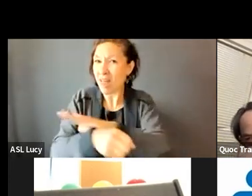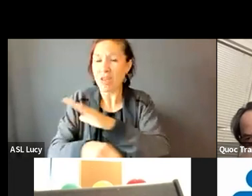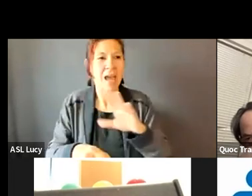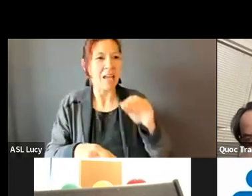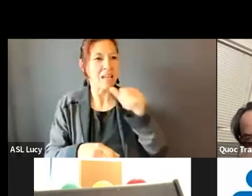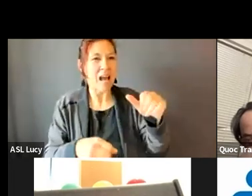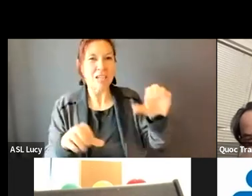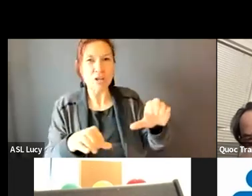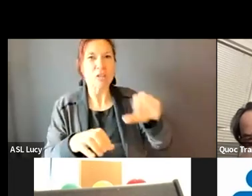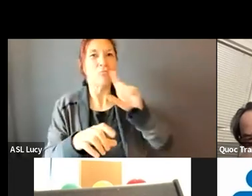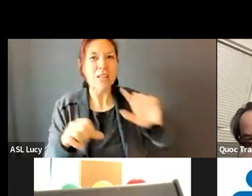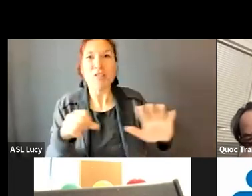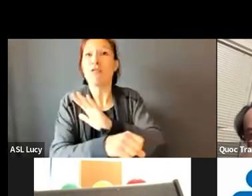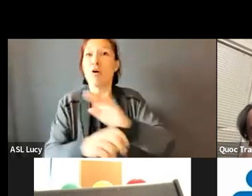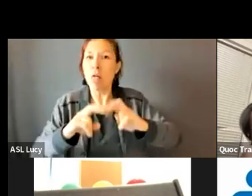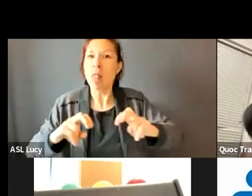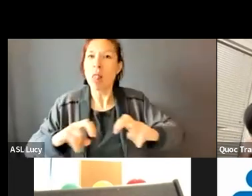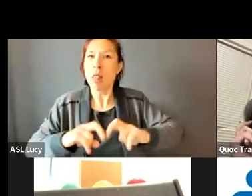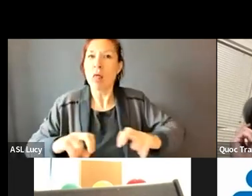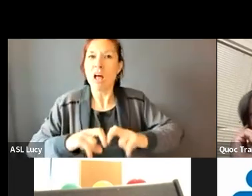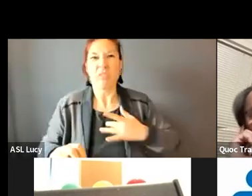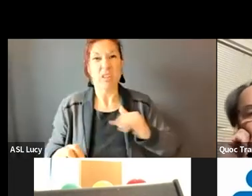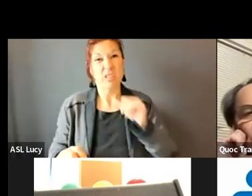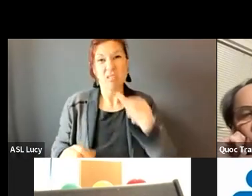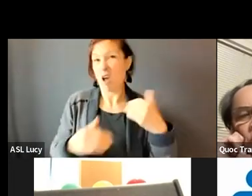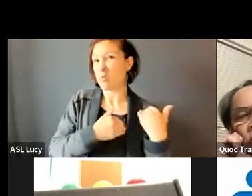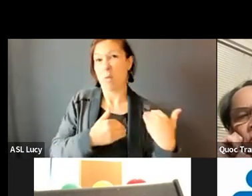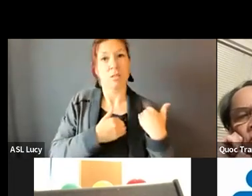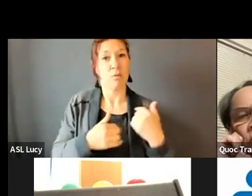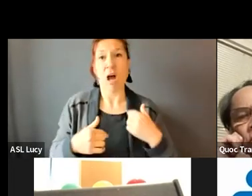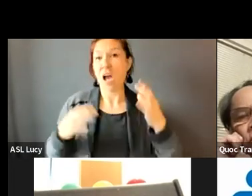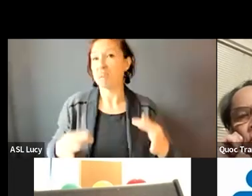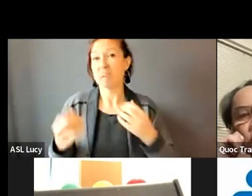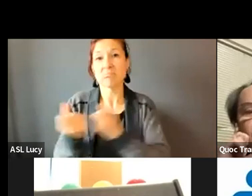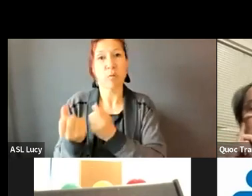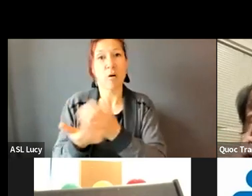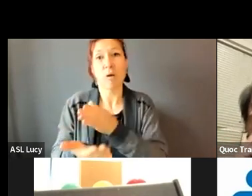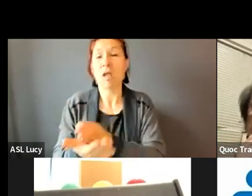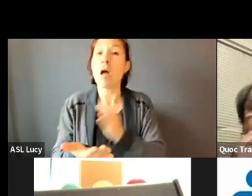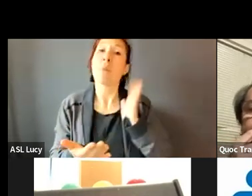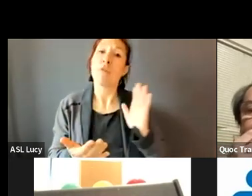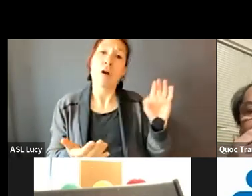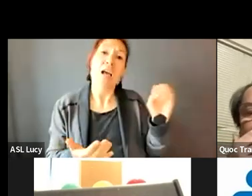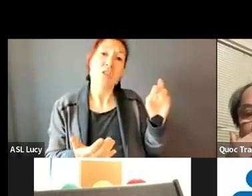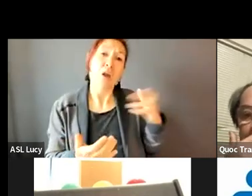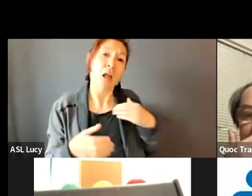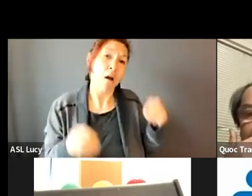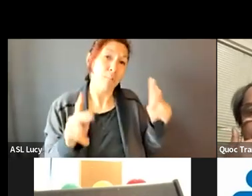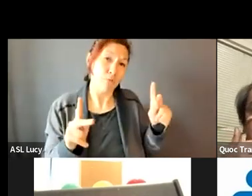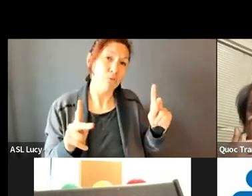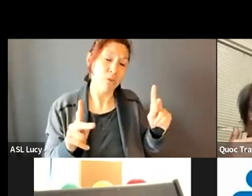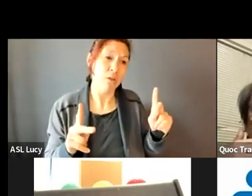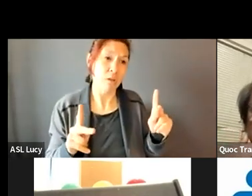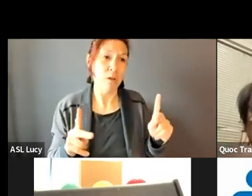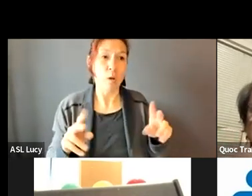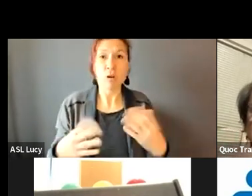it feels like a dereliction of my duty you know with Esser we had an opportunity to to provide